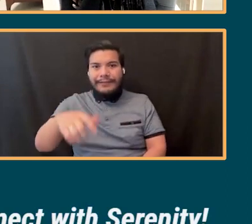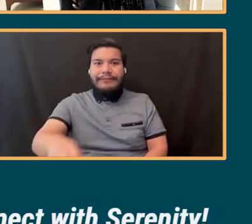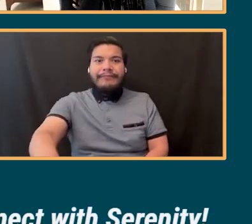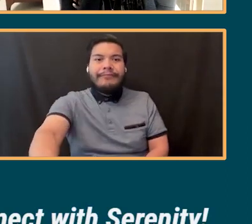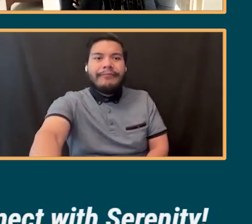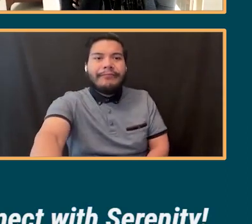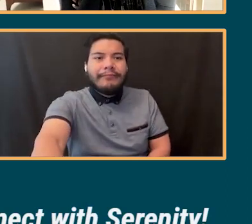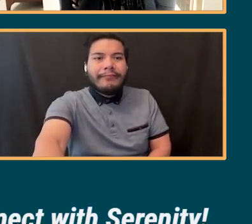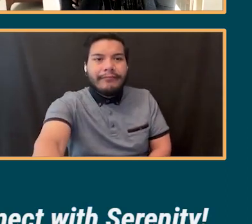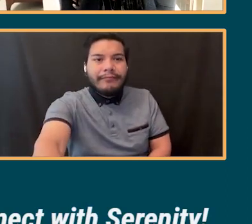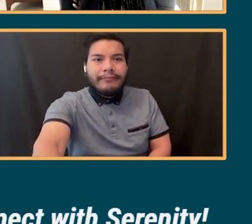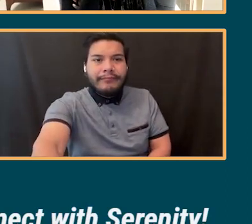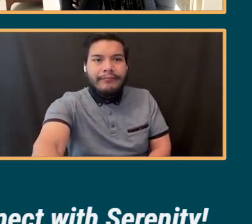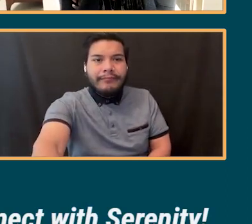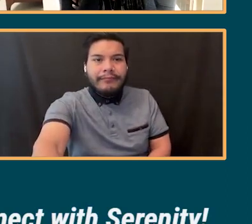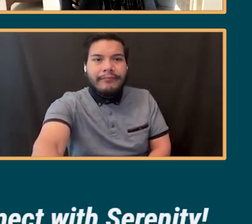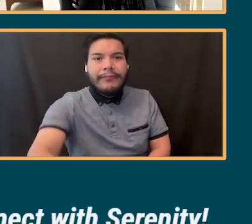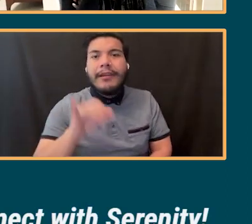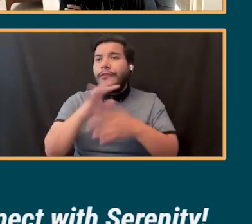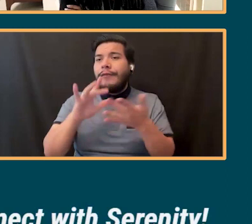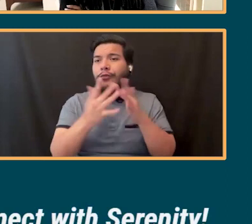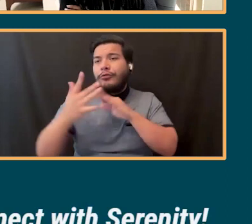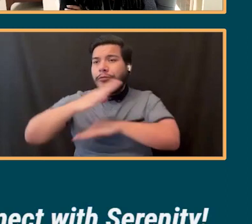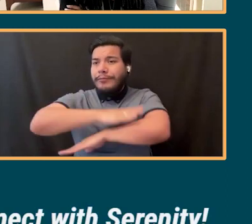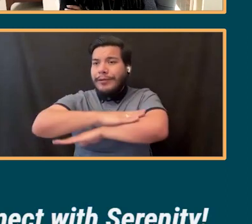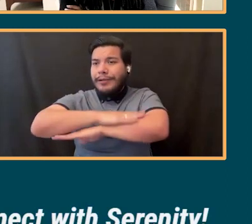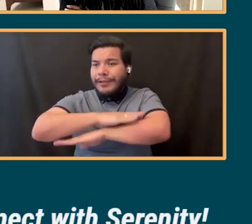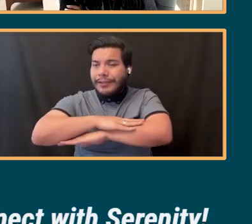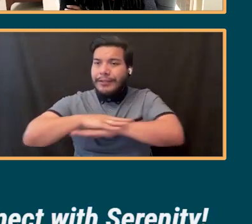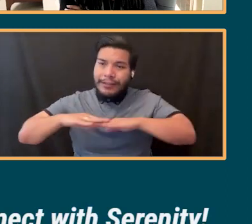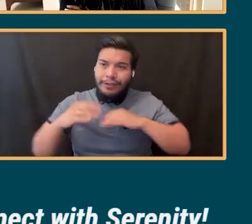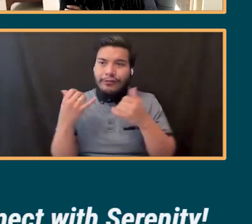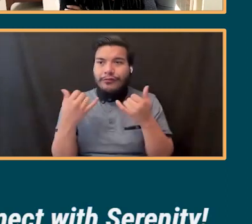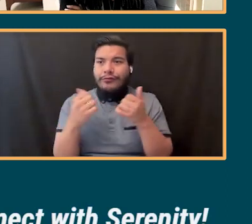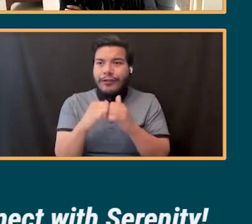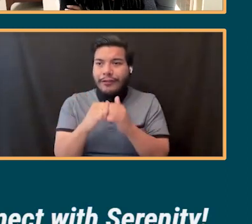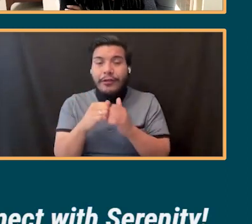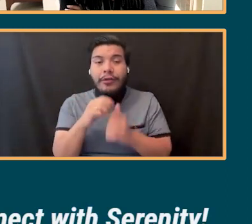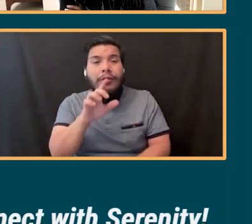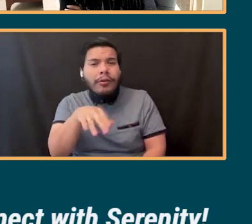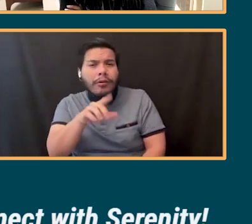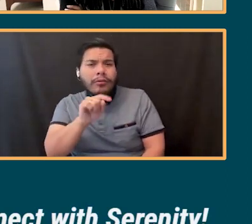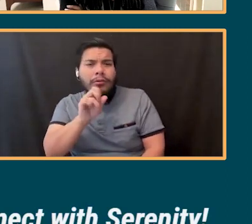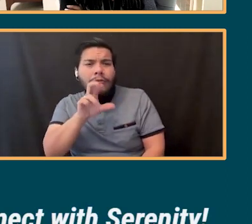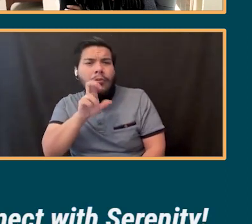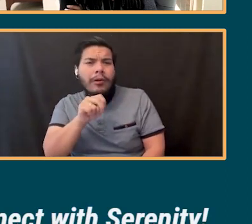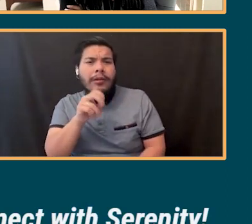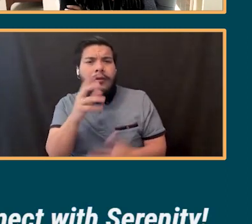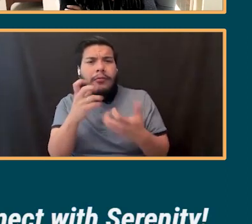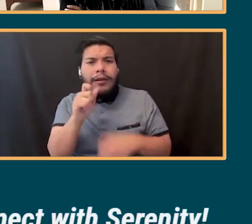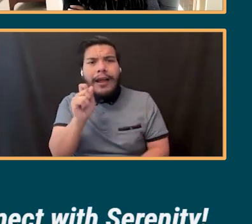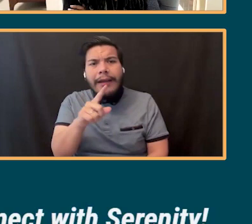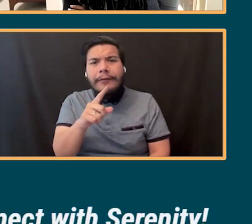That's something I was never confident in doing before. Toren, I wanted to return to you. What has been one of the things that